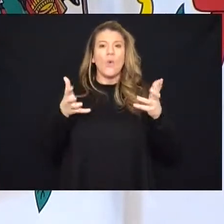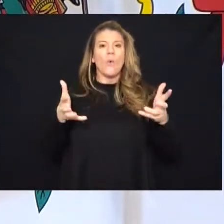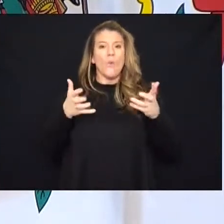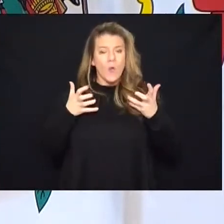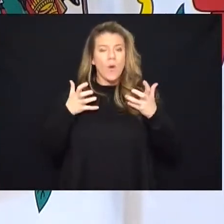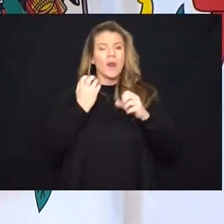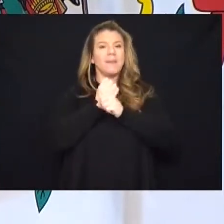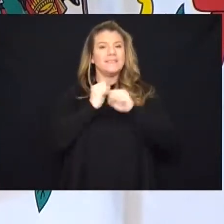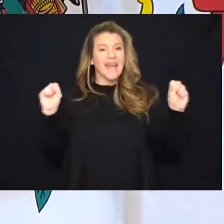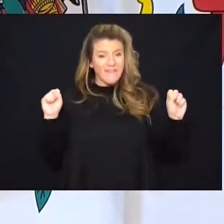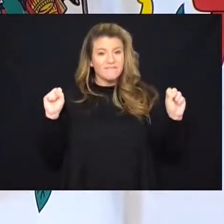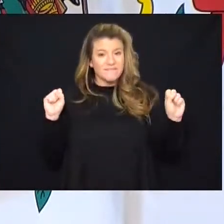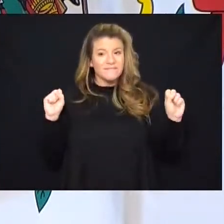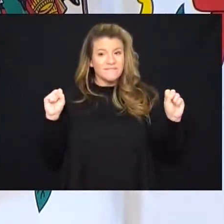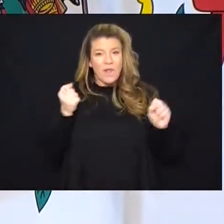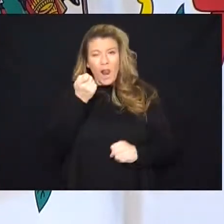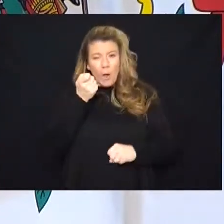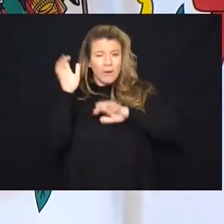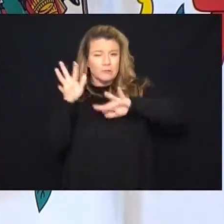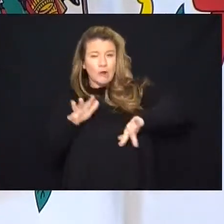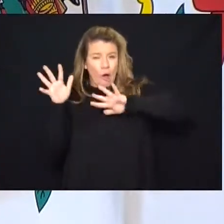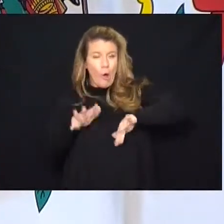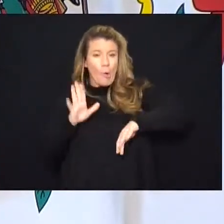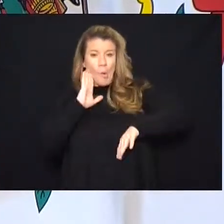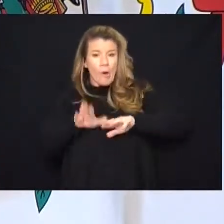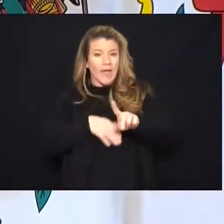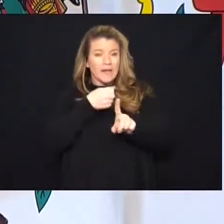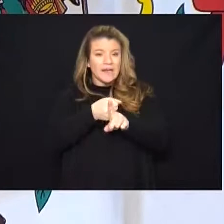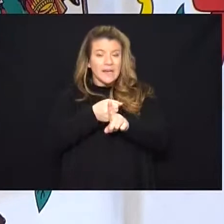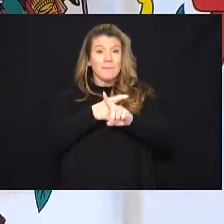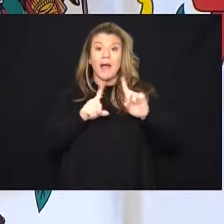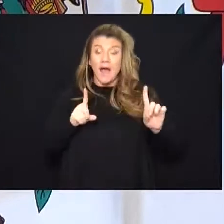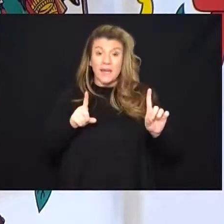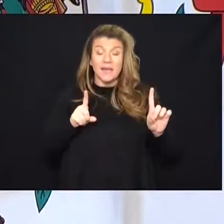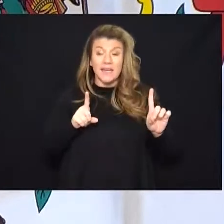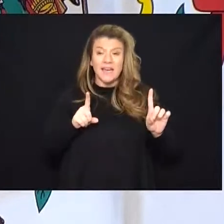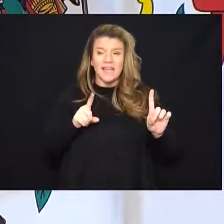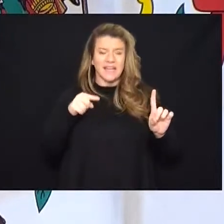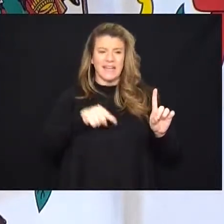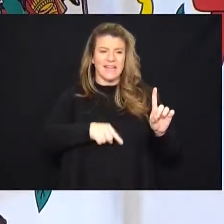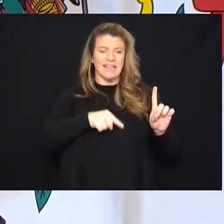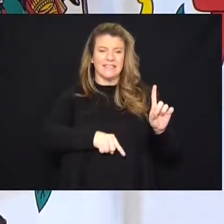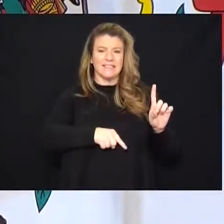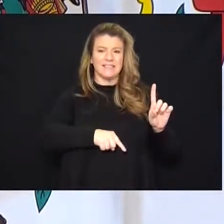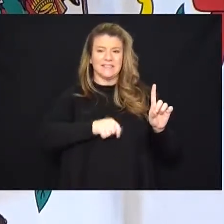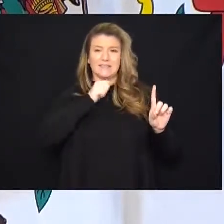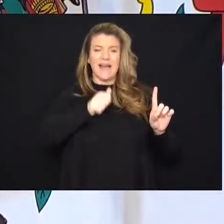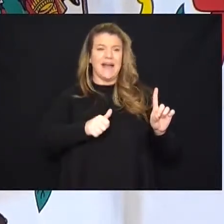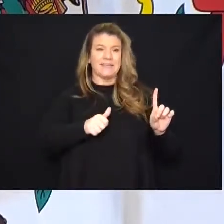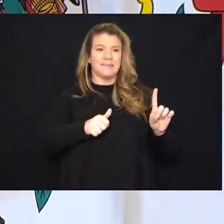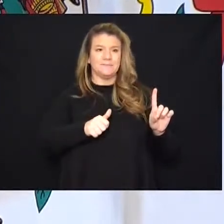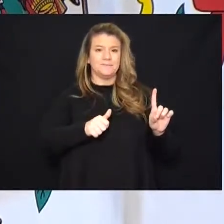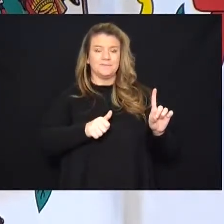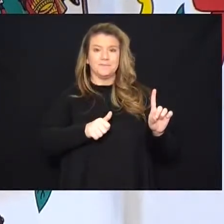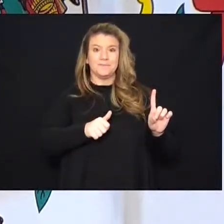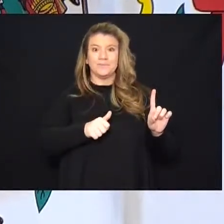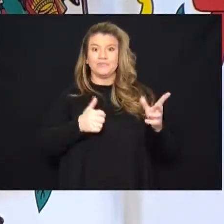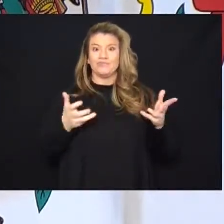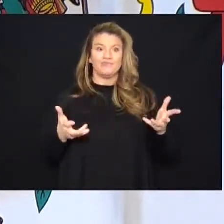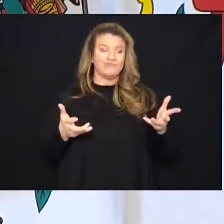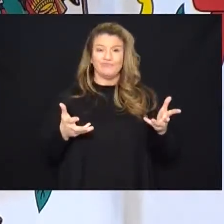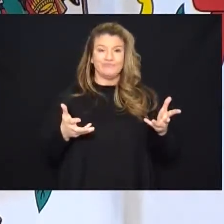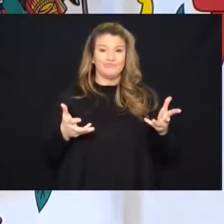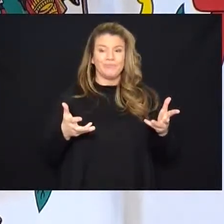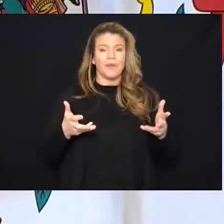extra safe with this little bit of snowstorm that's coming, but this isn't the you know,